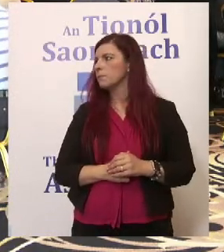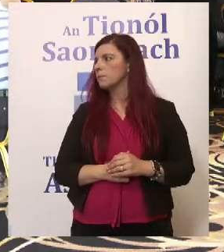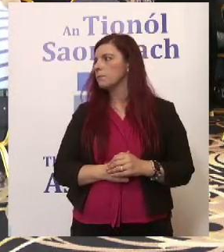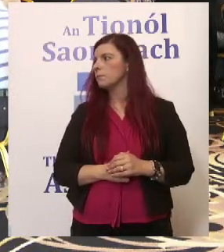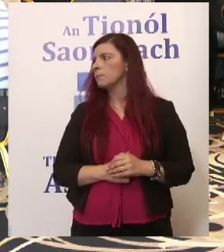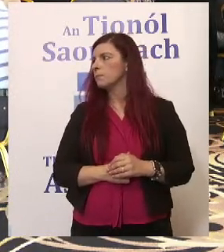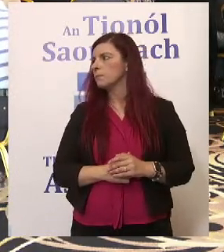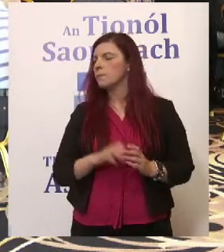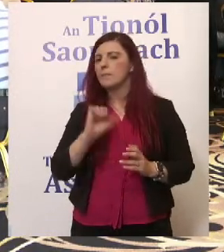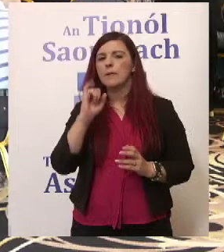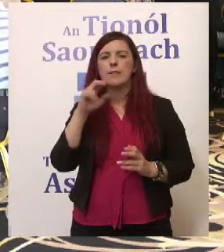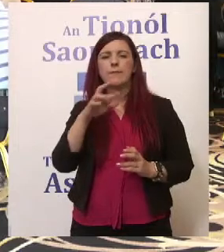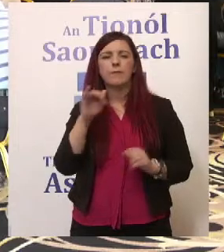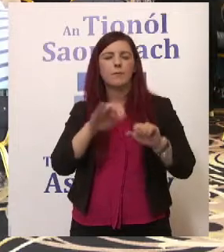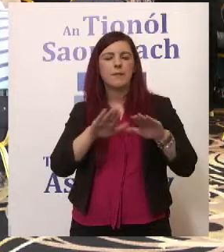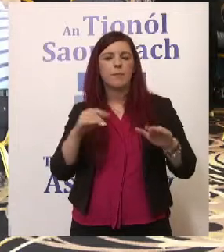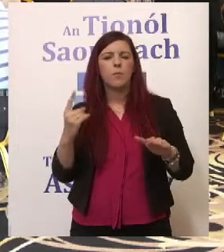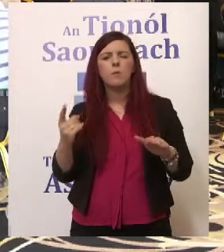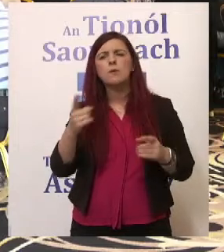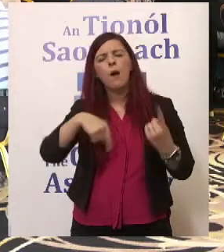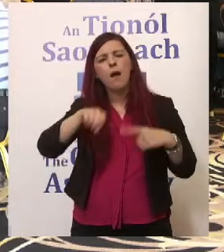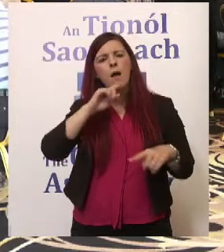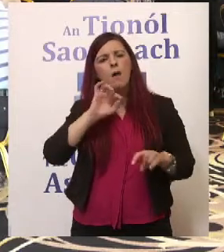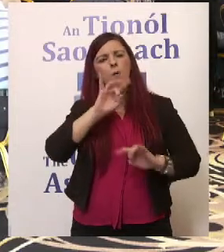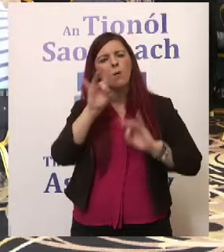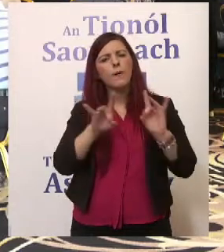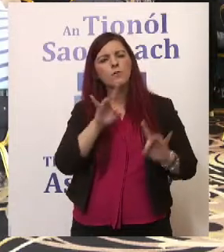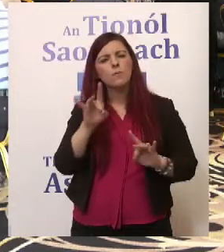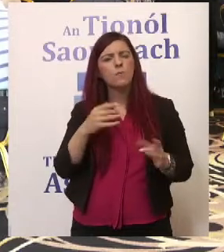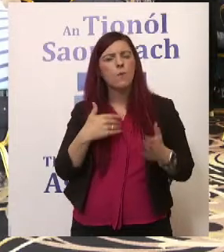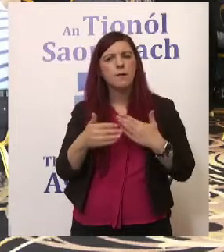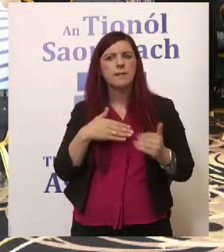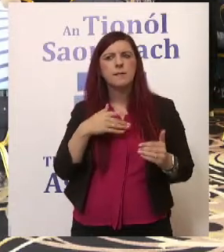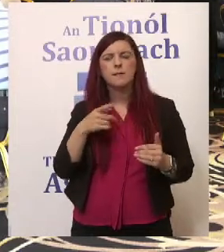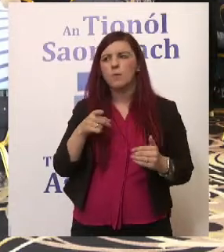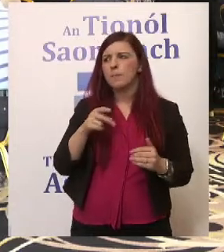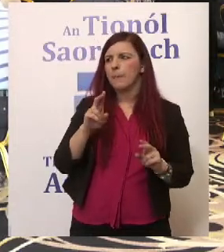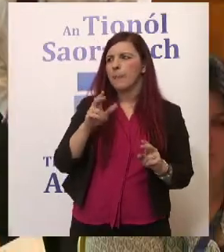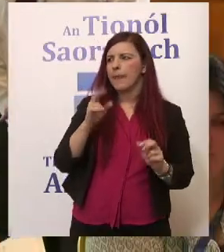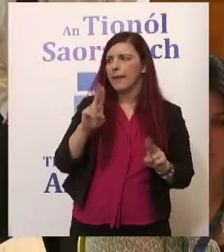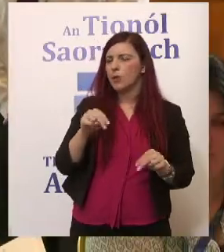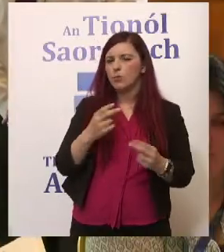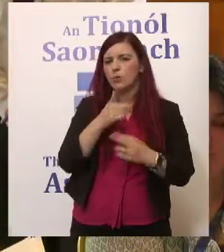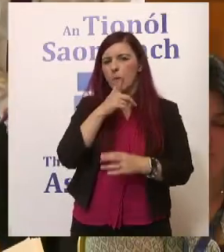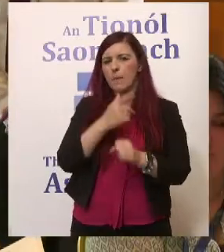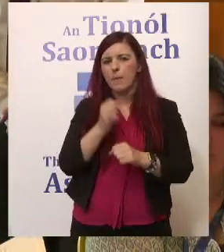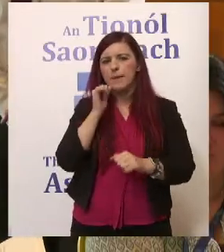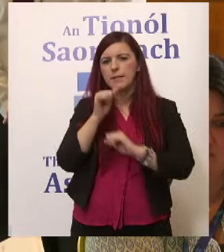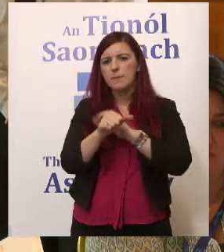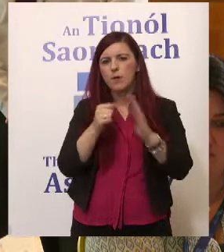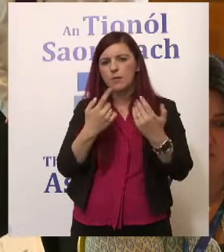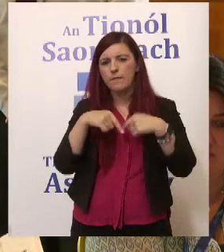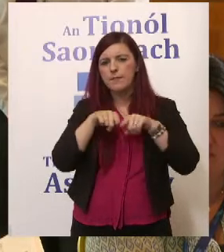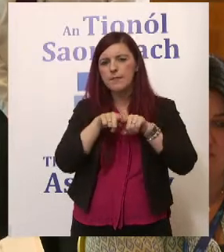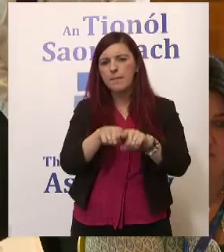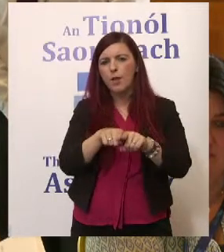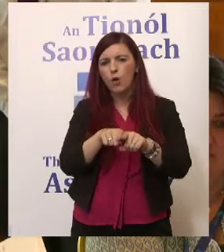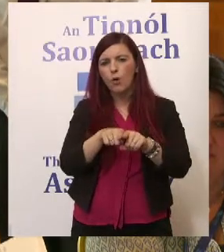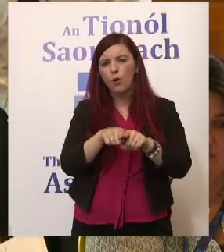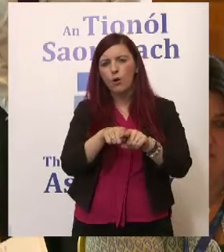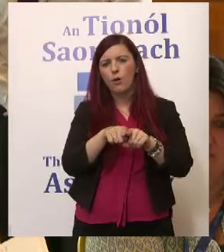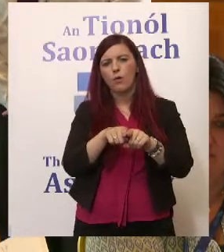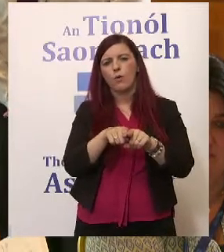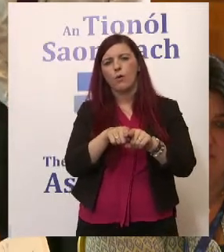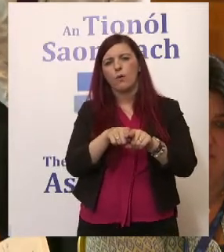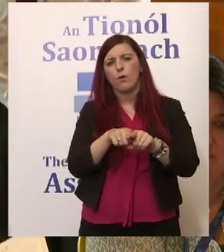Hi, Stephen here, table 1. Our question was, maybe you could speak to the experience of similar business groups